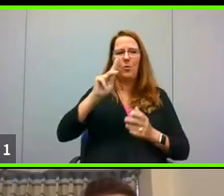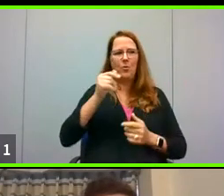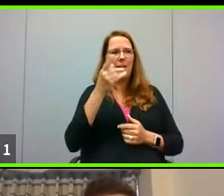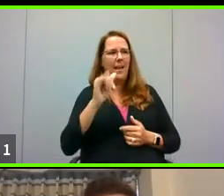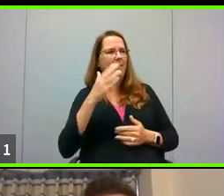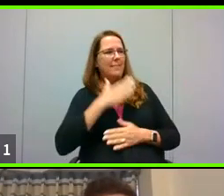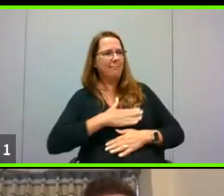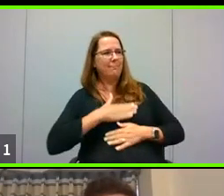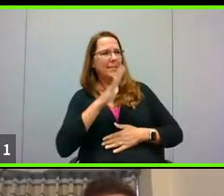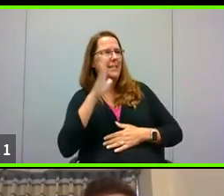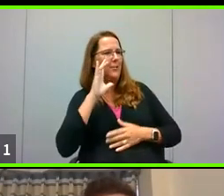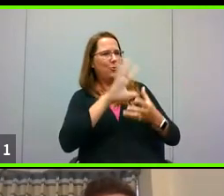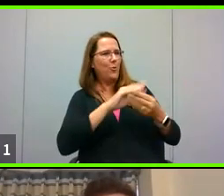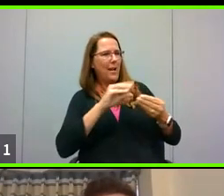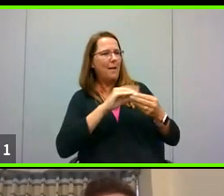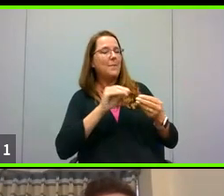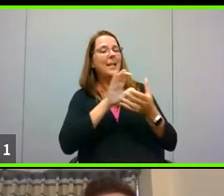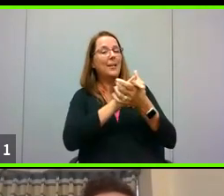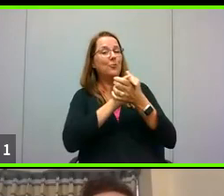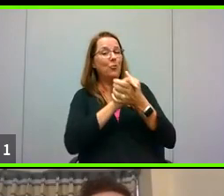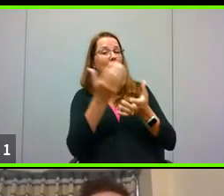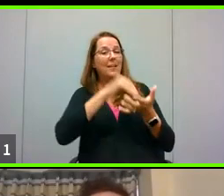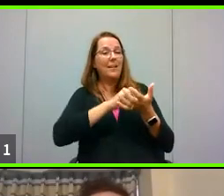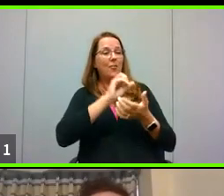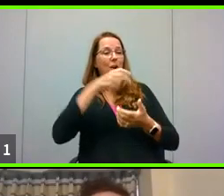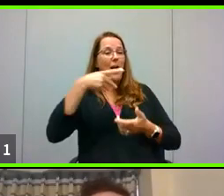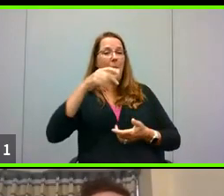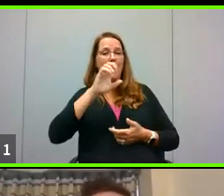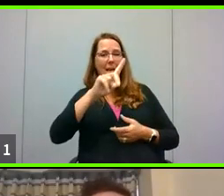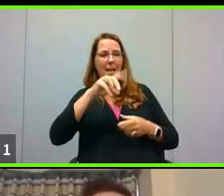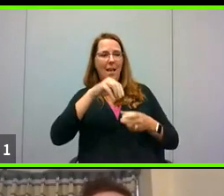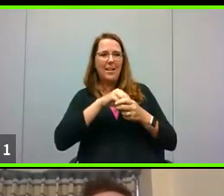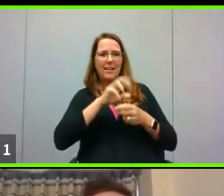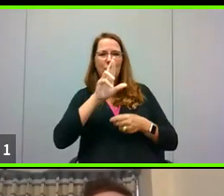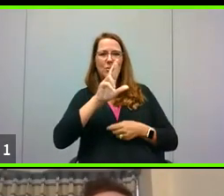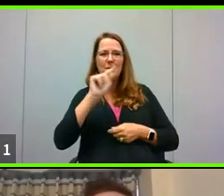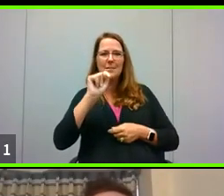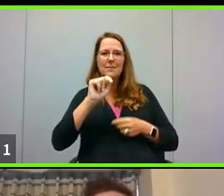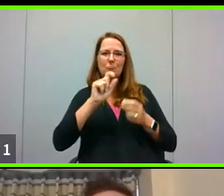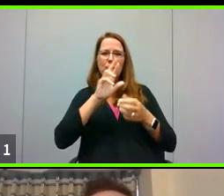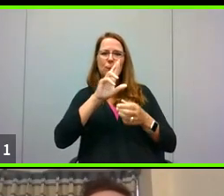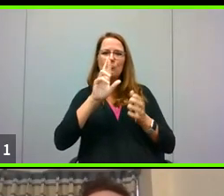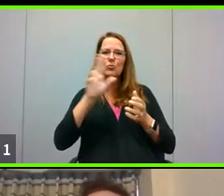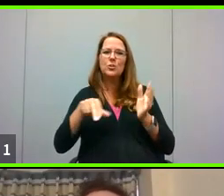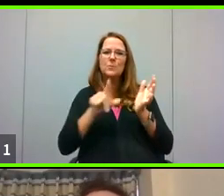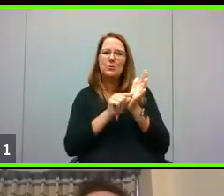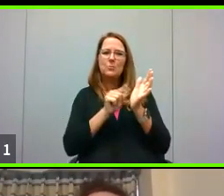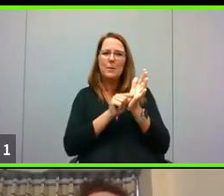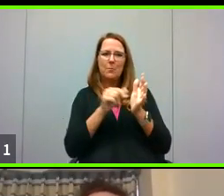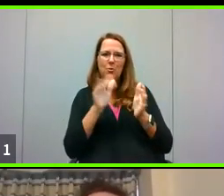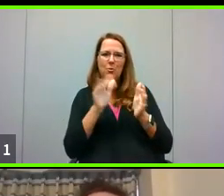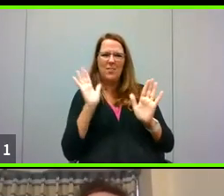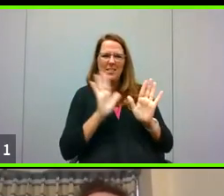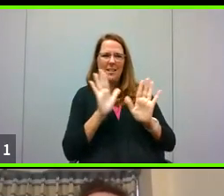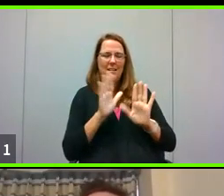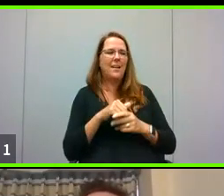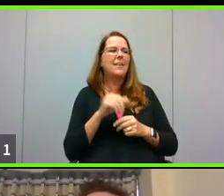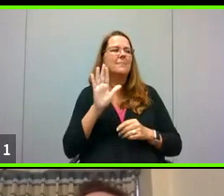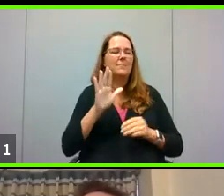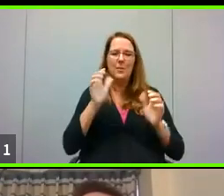and congratulations again on your op-ed in the Richmond Times-Dispatch Sunday. That was wonderful. Thank you for the note. Well